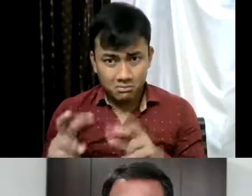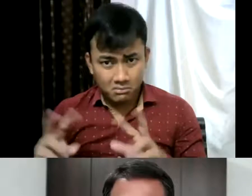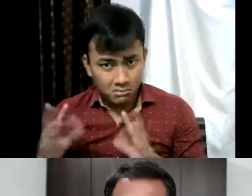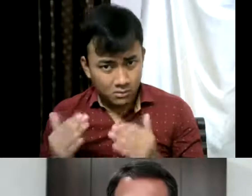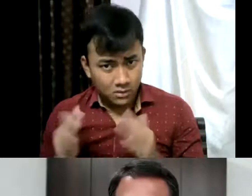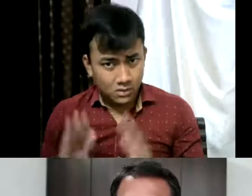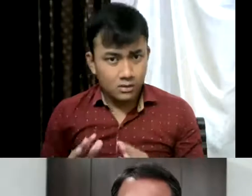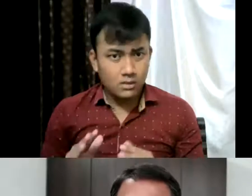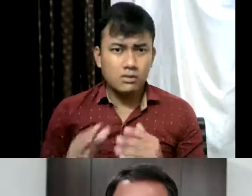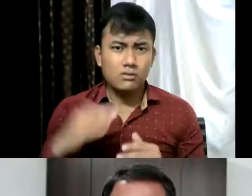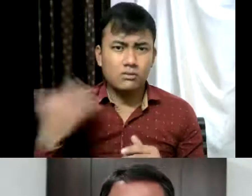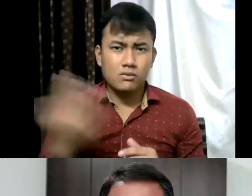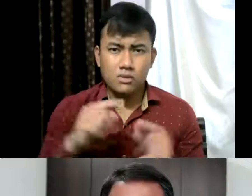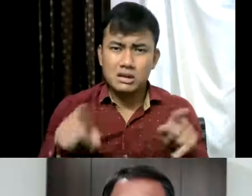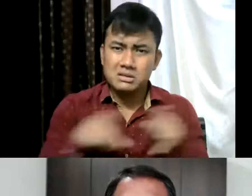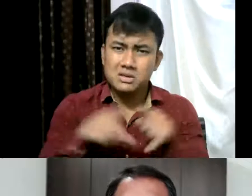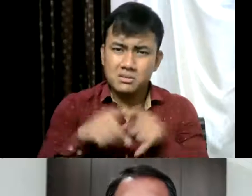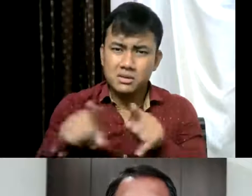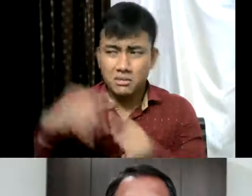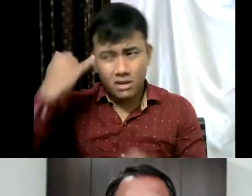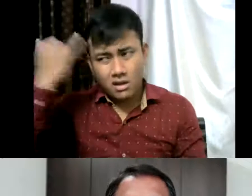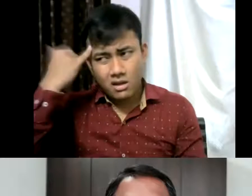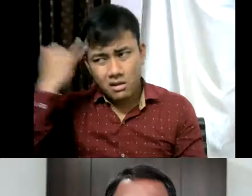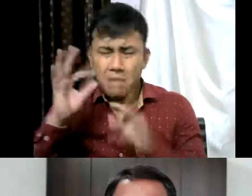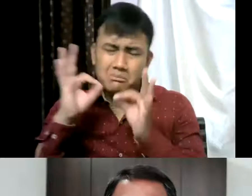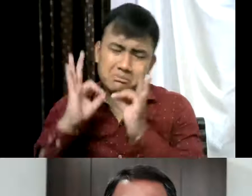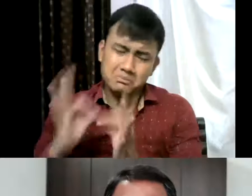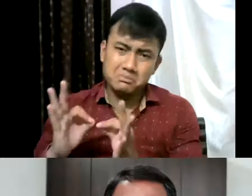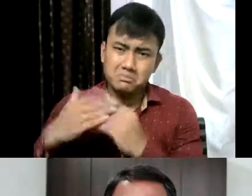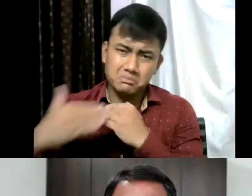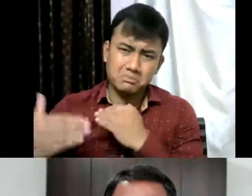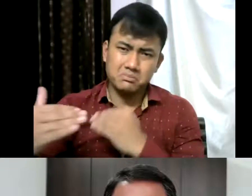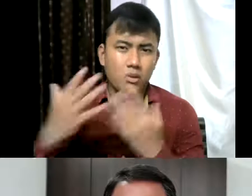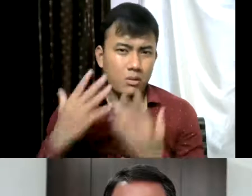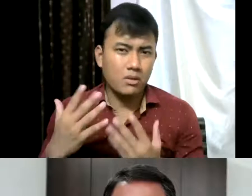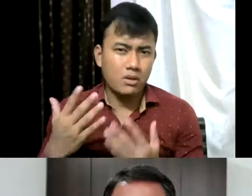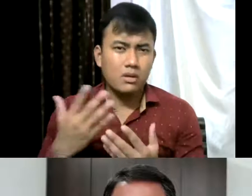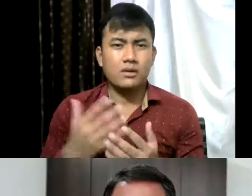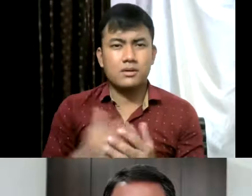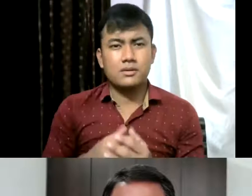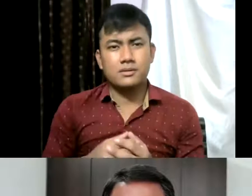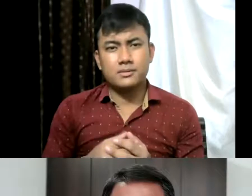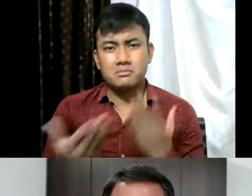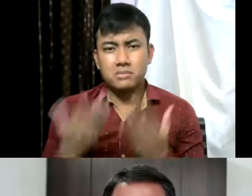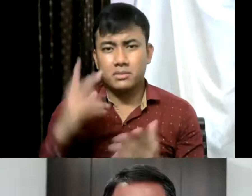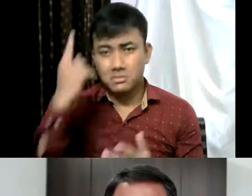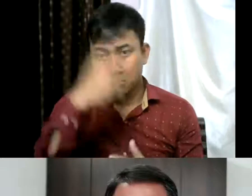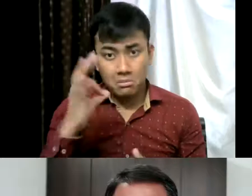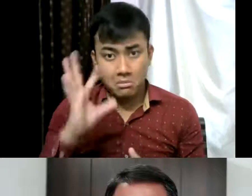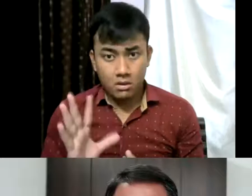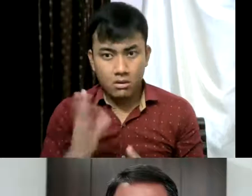right? Why are we sticking to the same ideas as queers, particularly sticking to the same ideas of beauty and aesthetics, right?